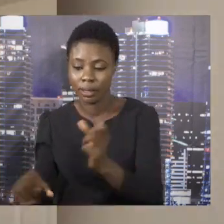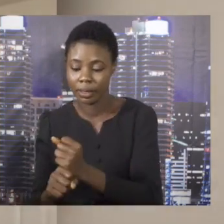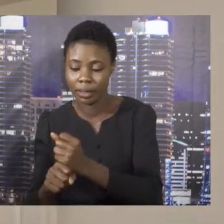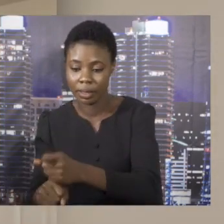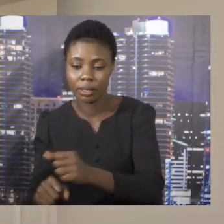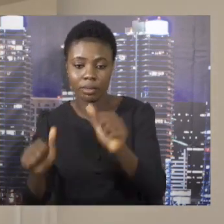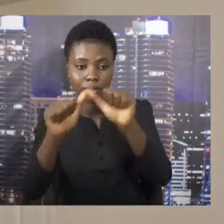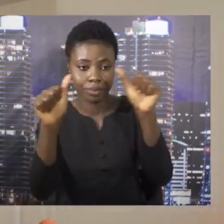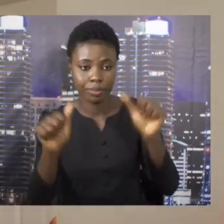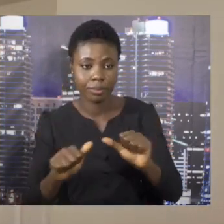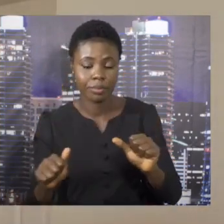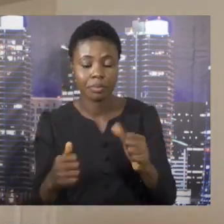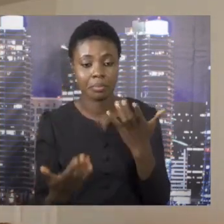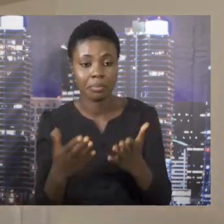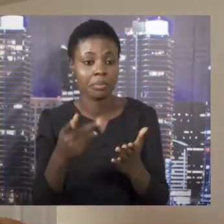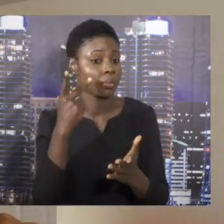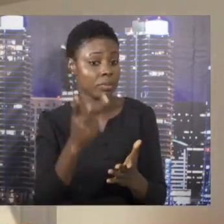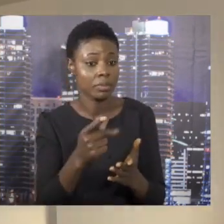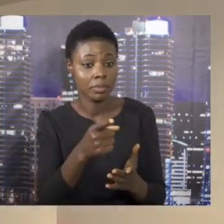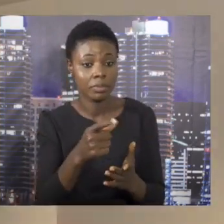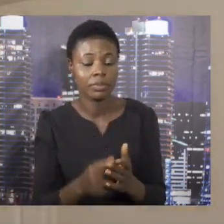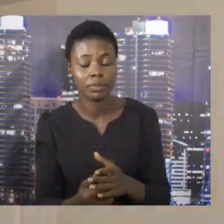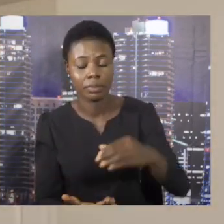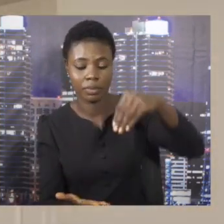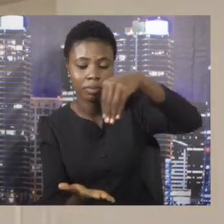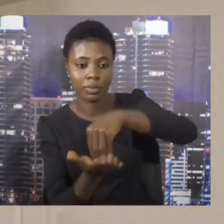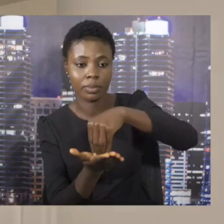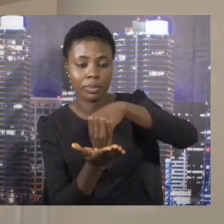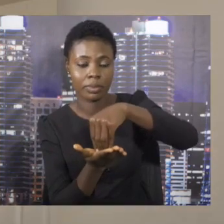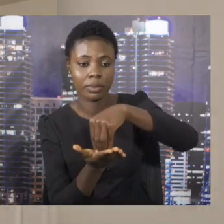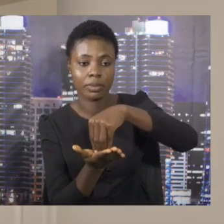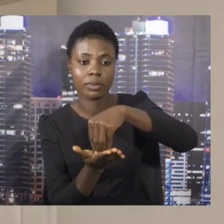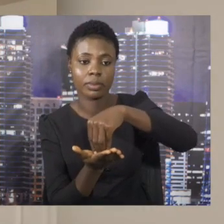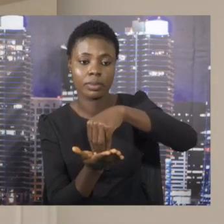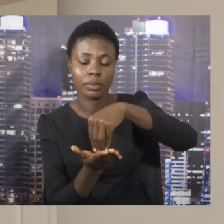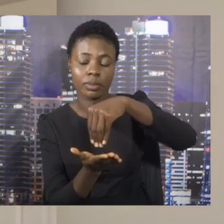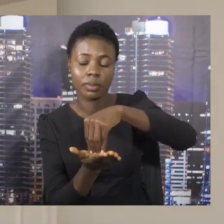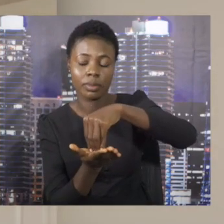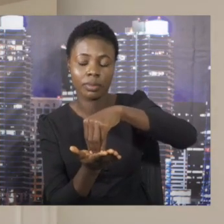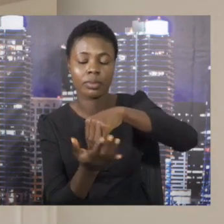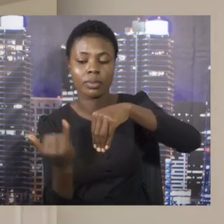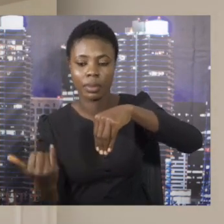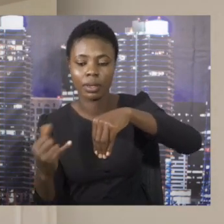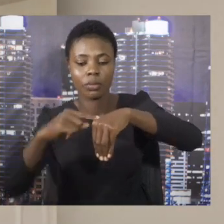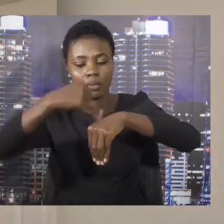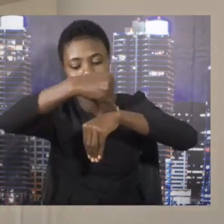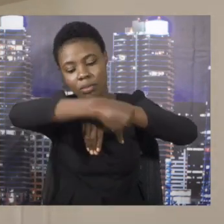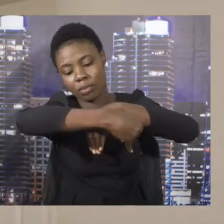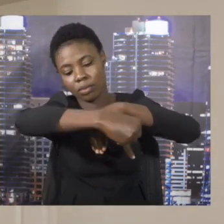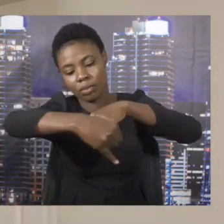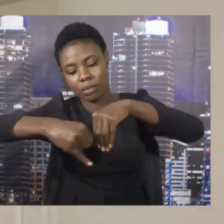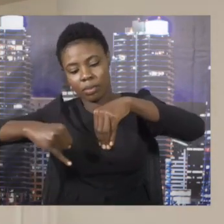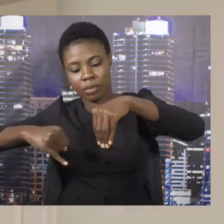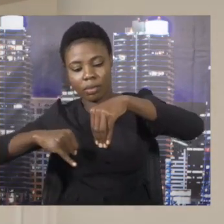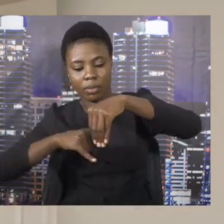object, maybe like this one for instance, you can put it on this and ask the child to trace out the circle. And interestingly,